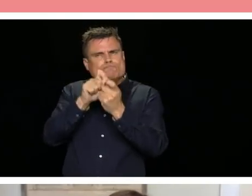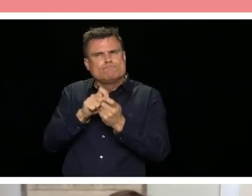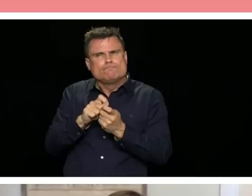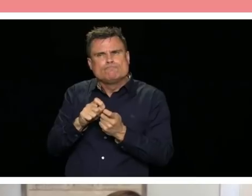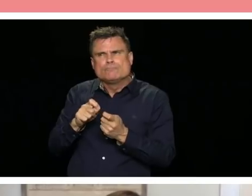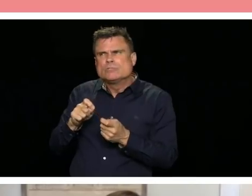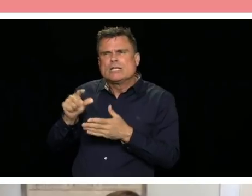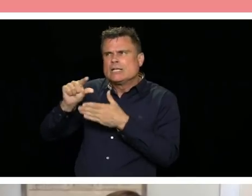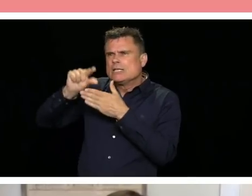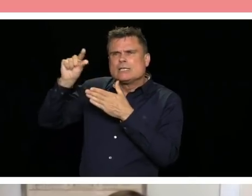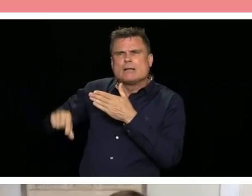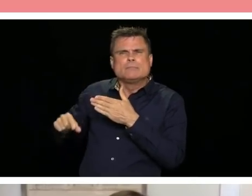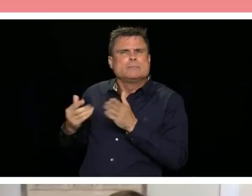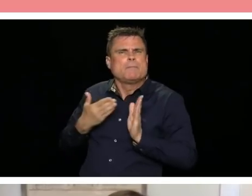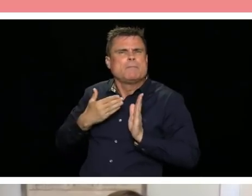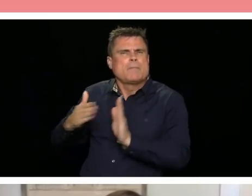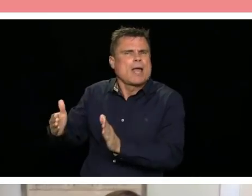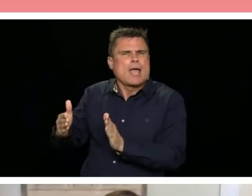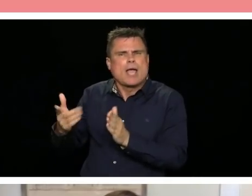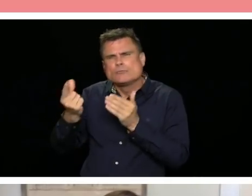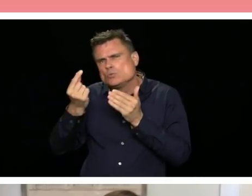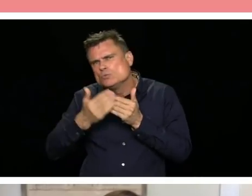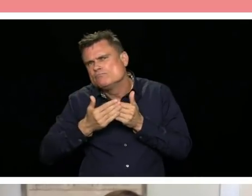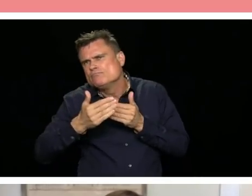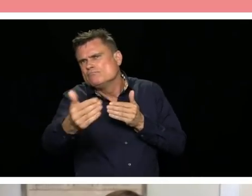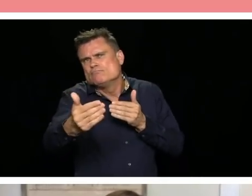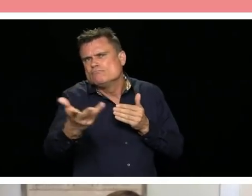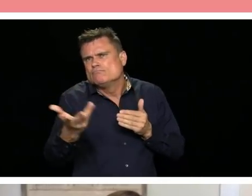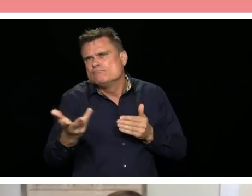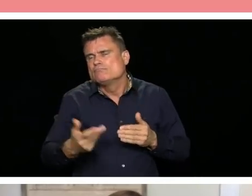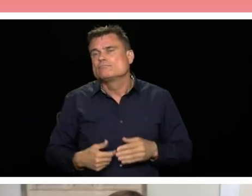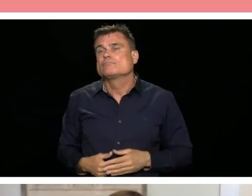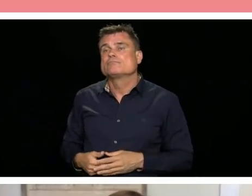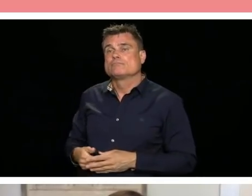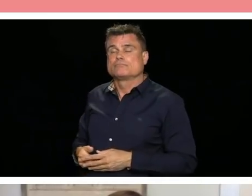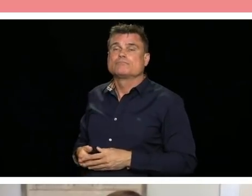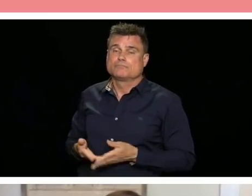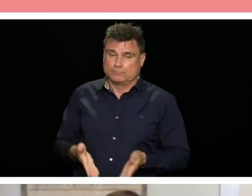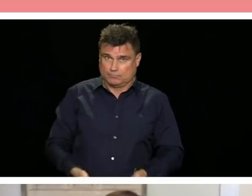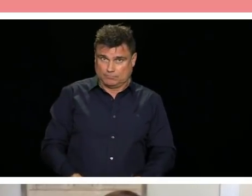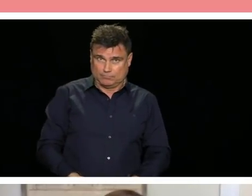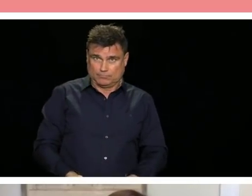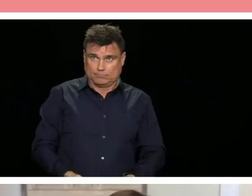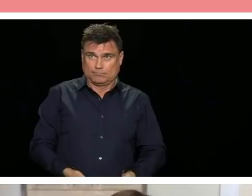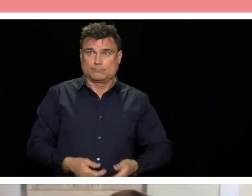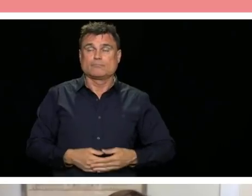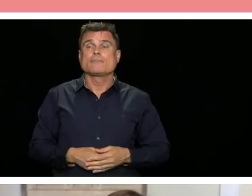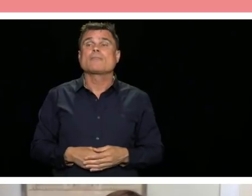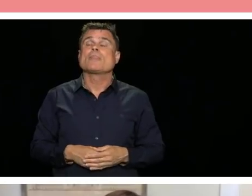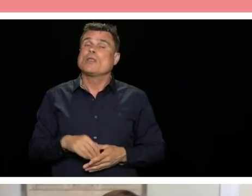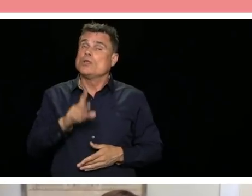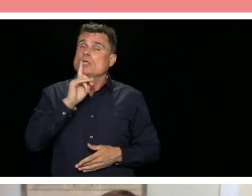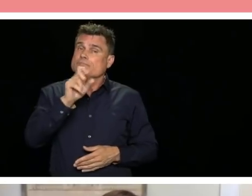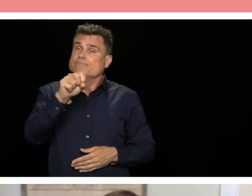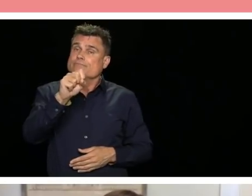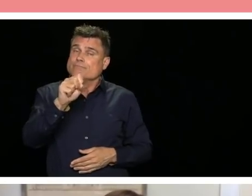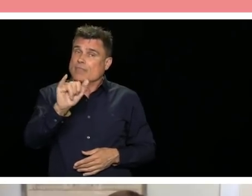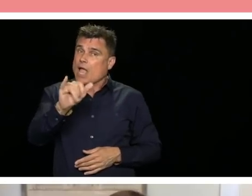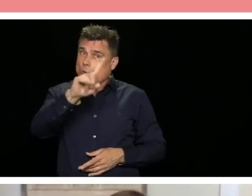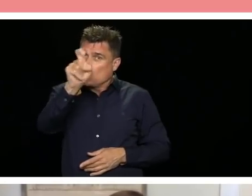lot being done. And I cannot thank Samantha enough for this very important question. We've started the work